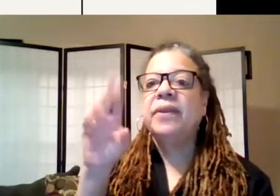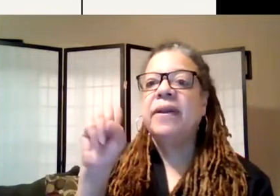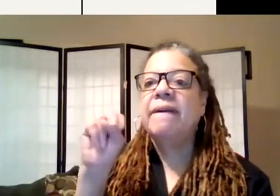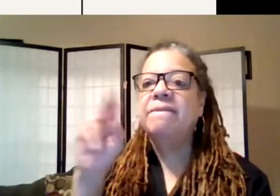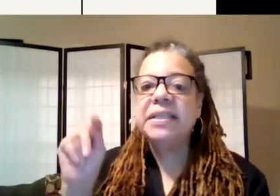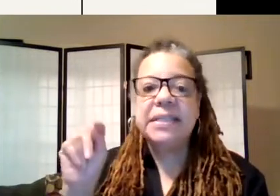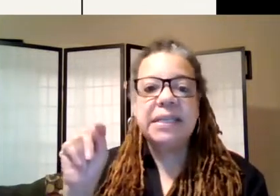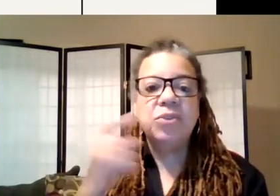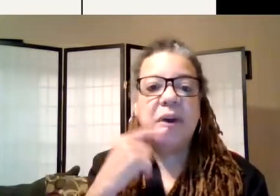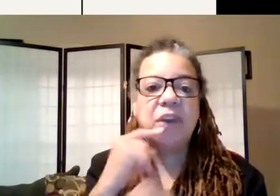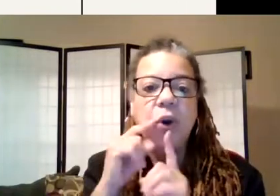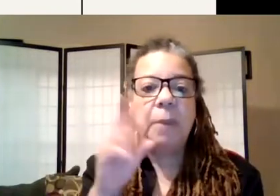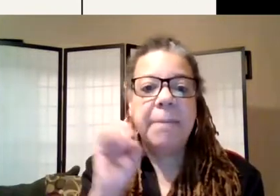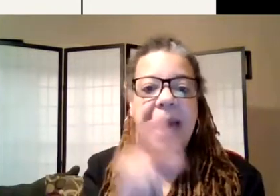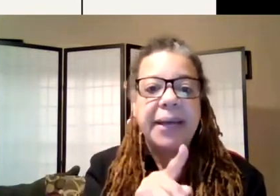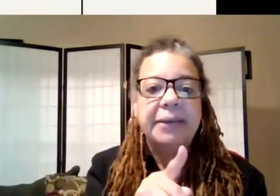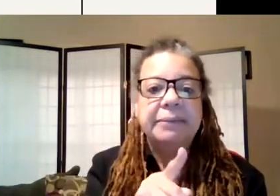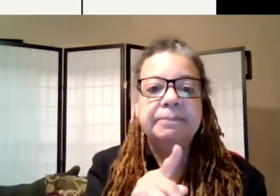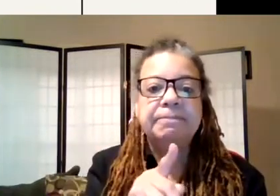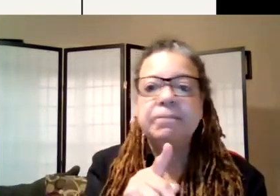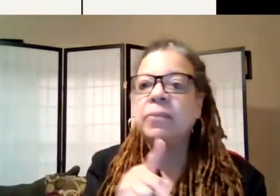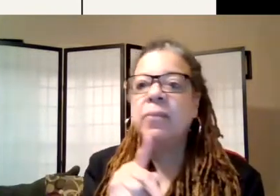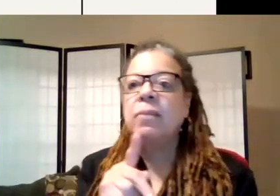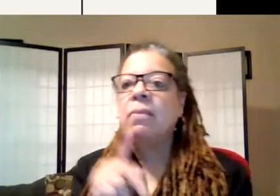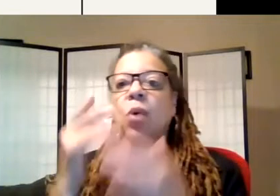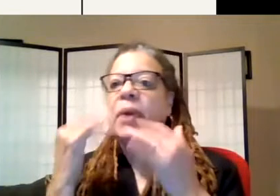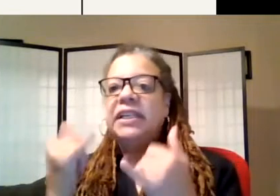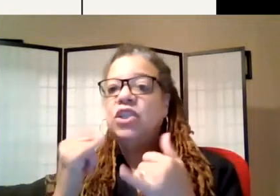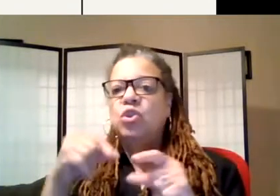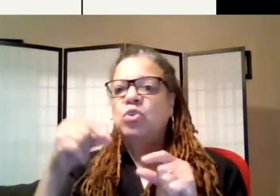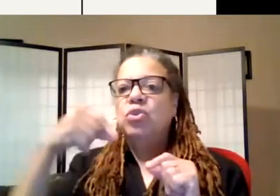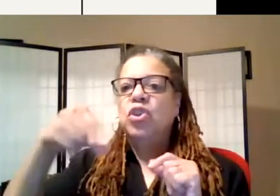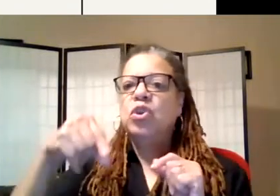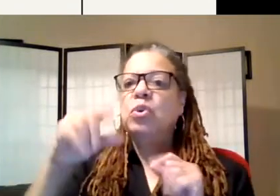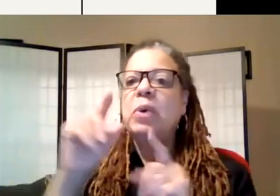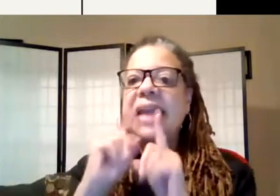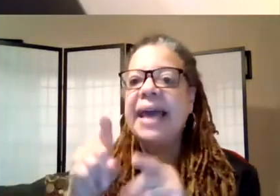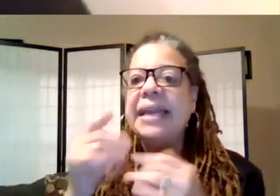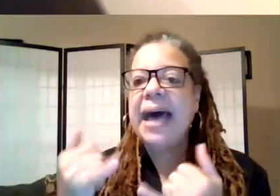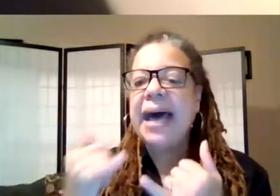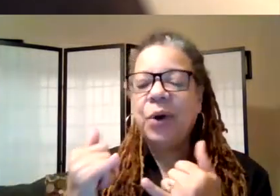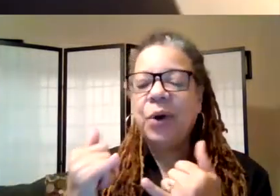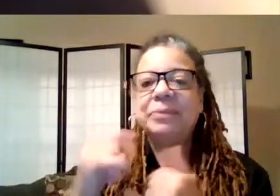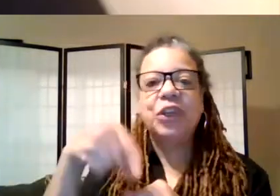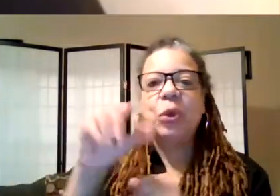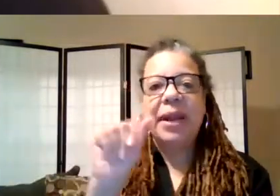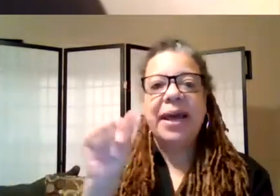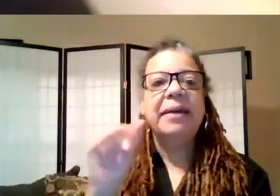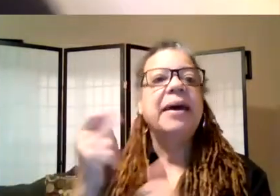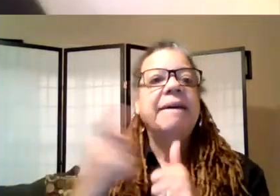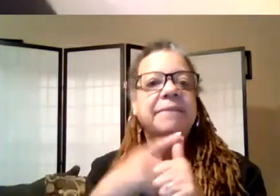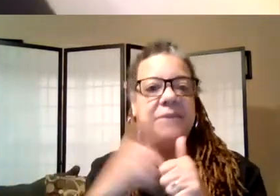to a particular slide? No, I don't think so. We can just get into Q&A so we can get. So the first